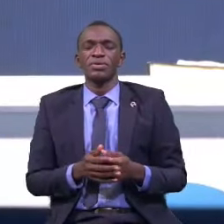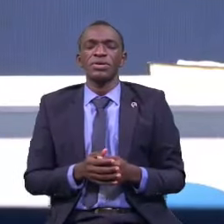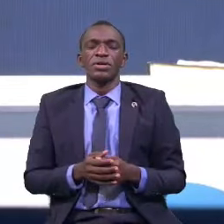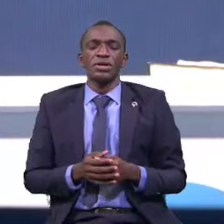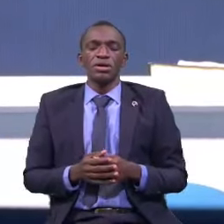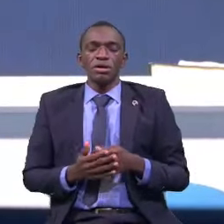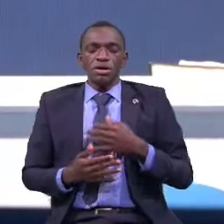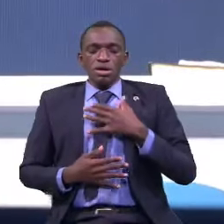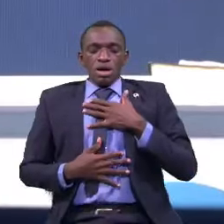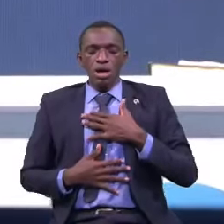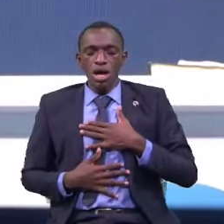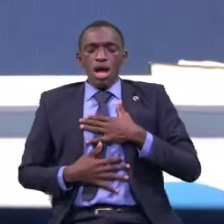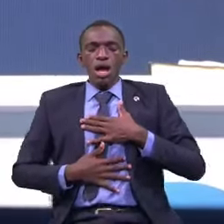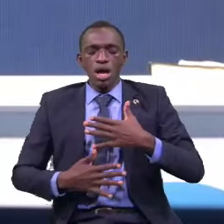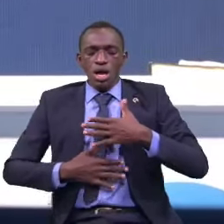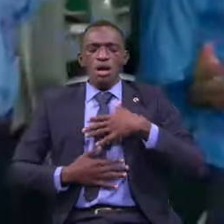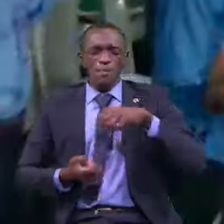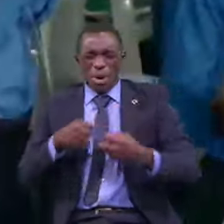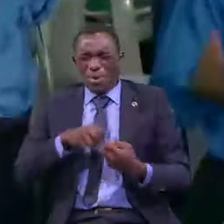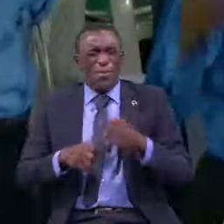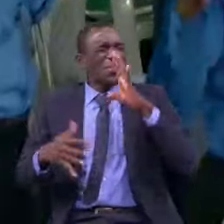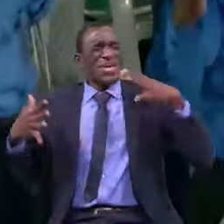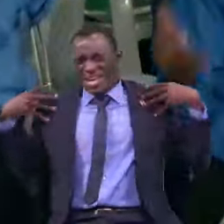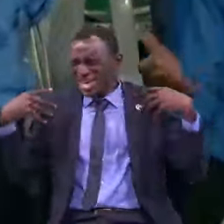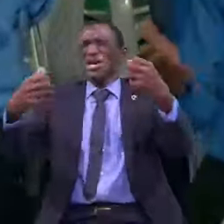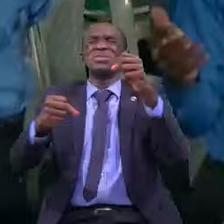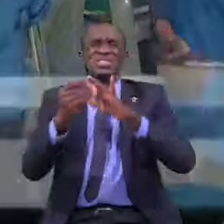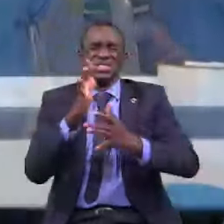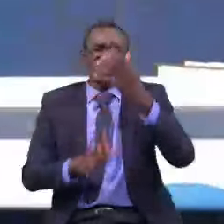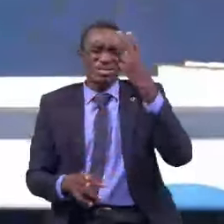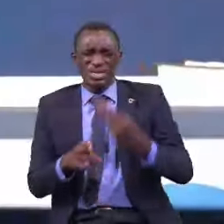Asthma, be healed in Jesus' name.